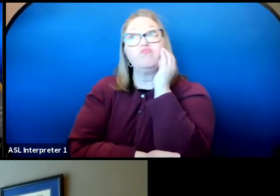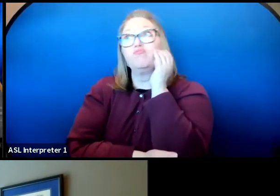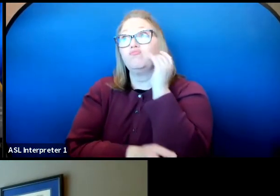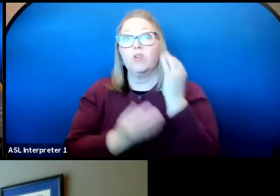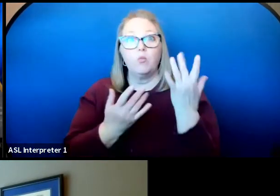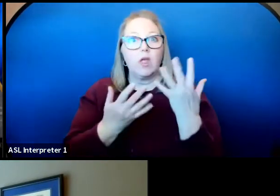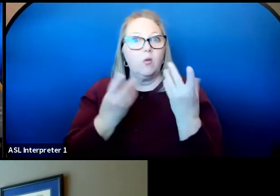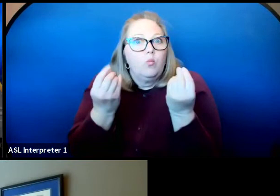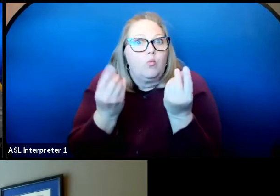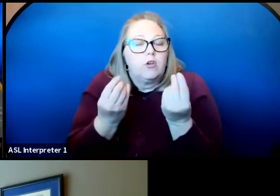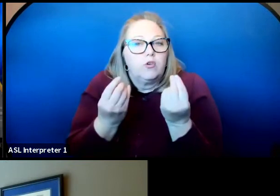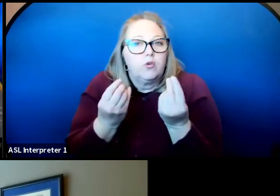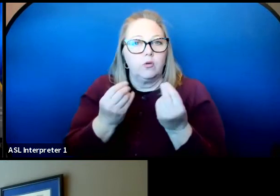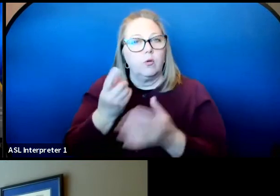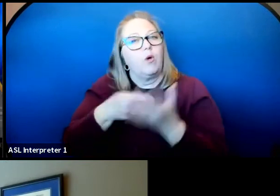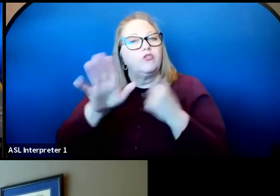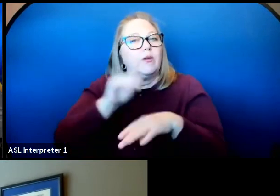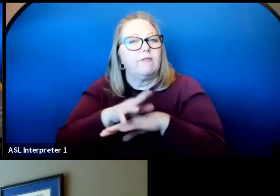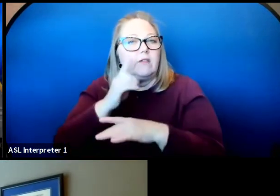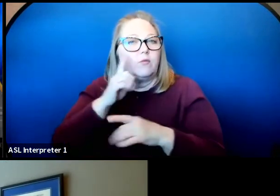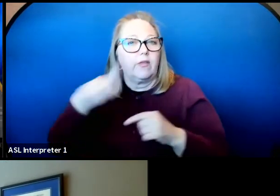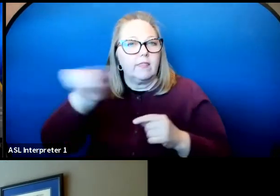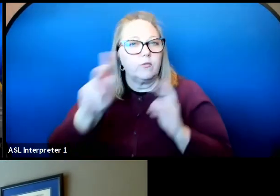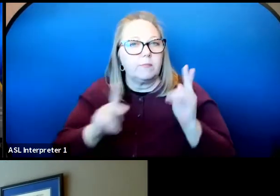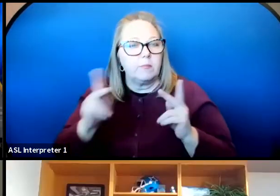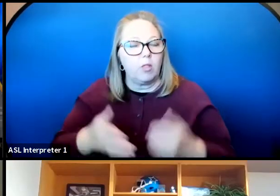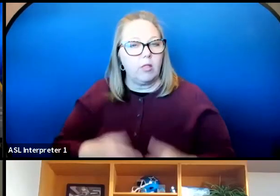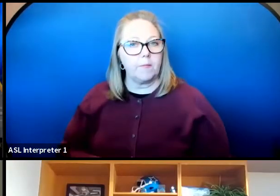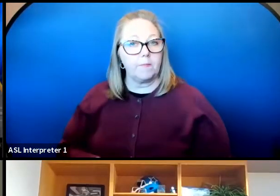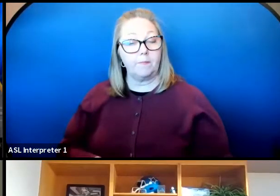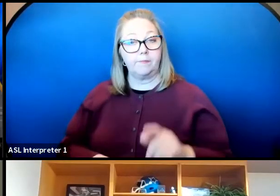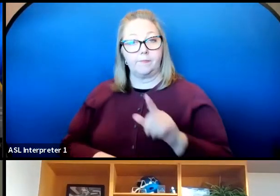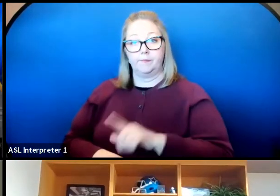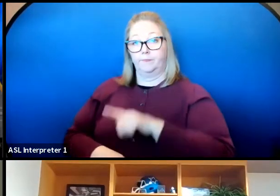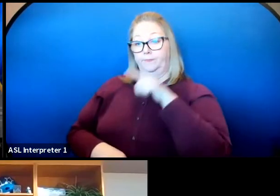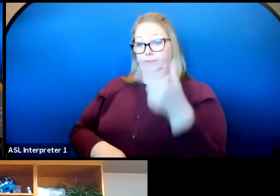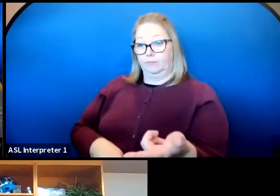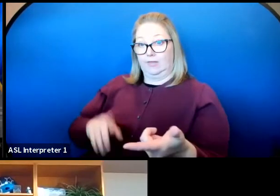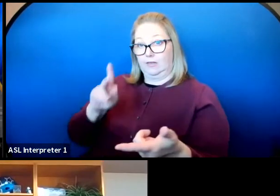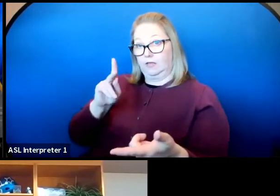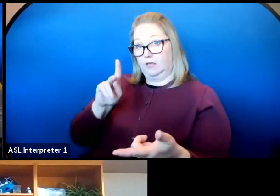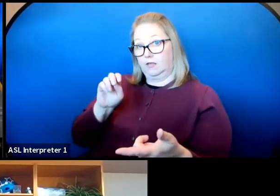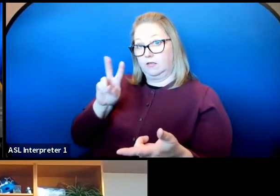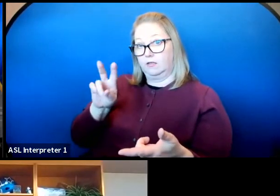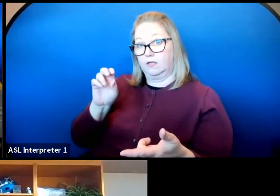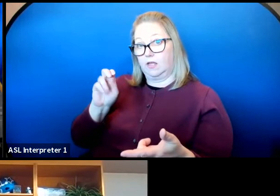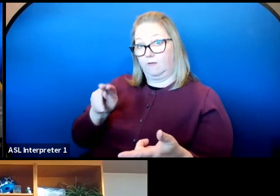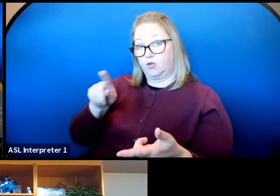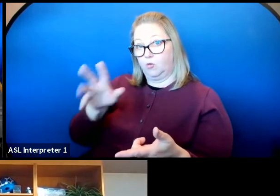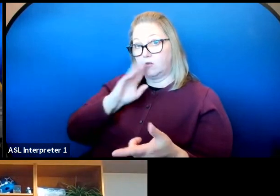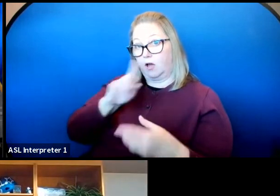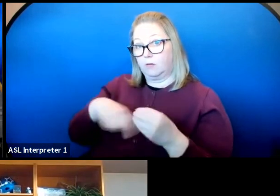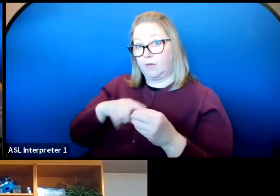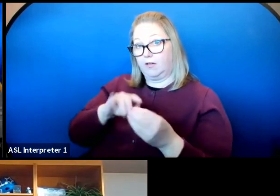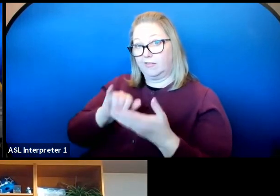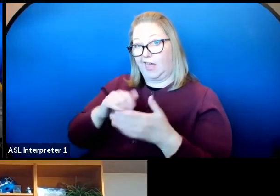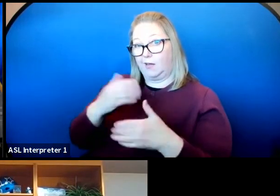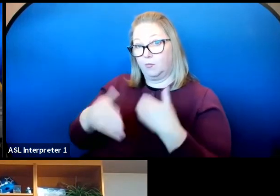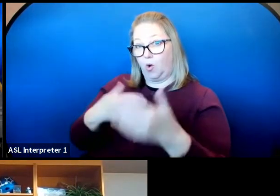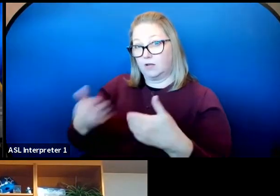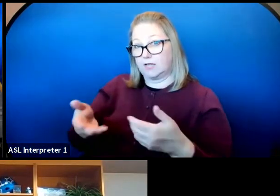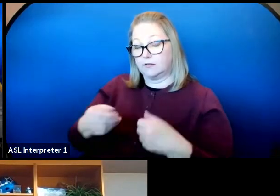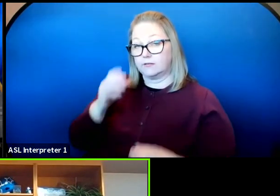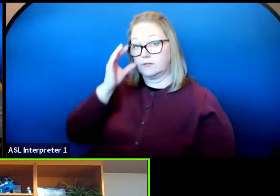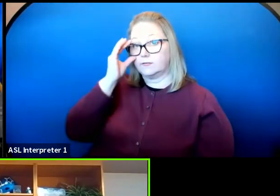can you give them? Thanks for the question, Austin. Kevin, did you want to speak to that process? I think you did a little bit in your